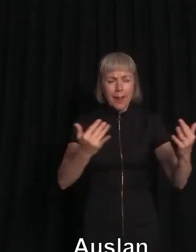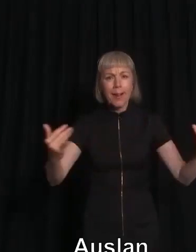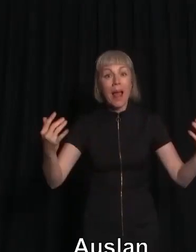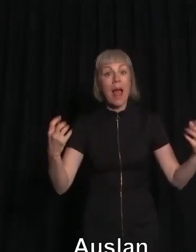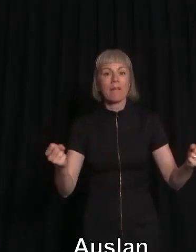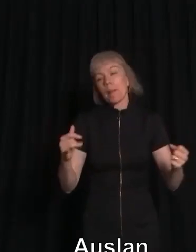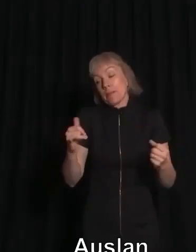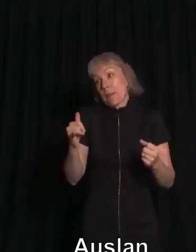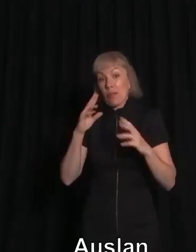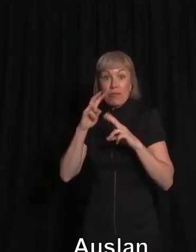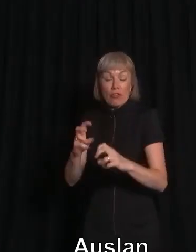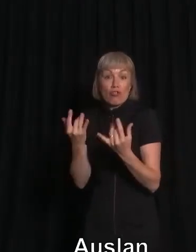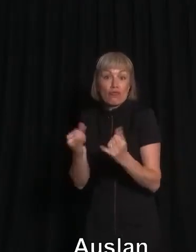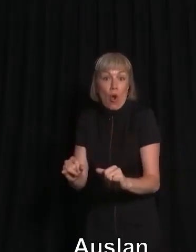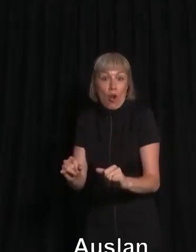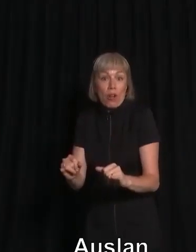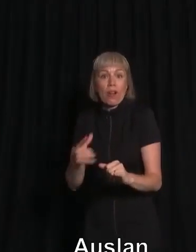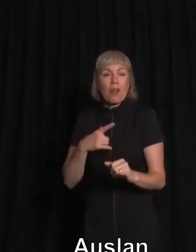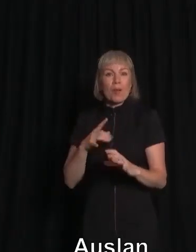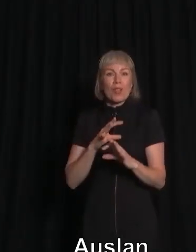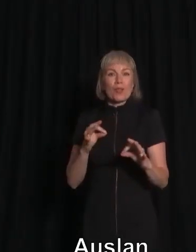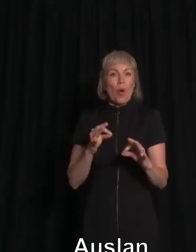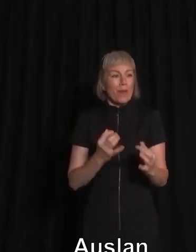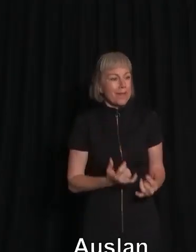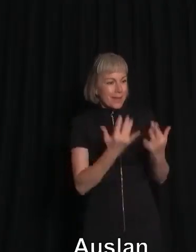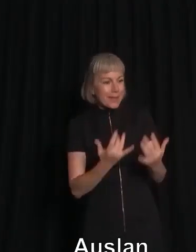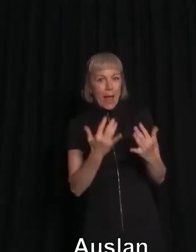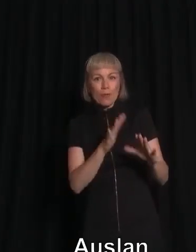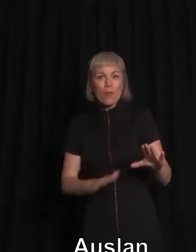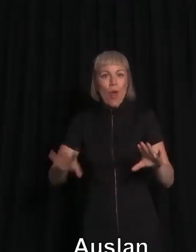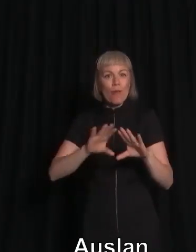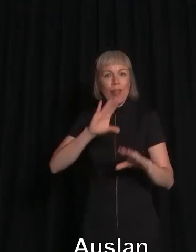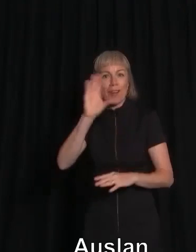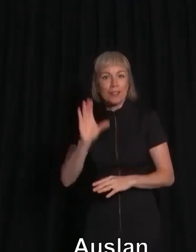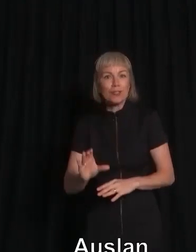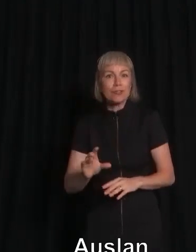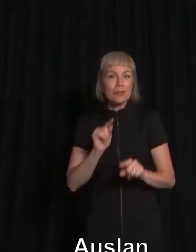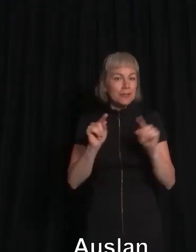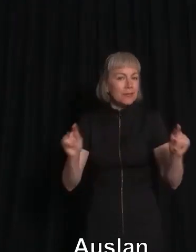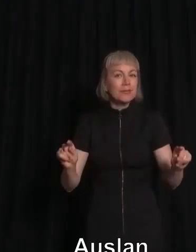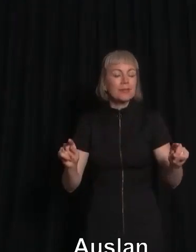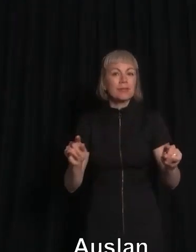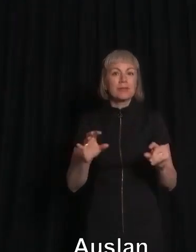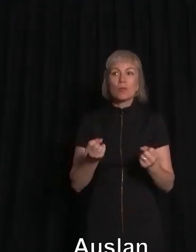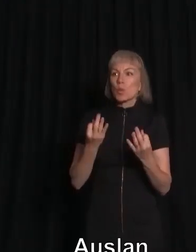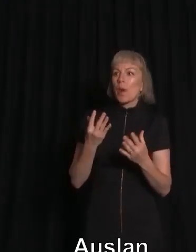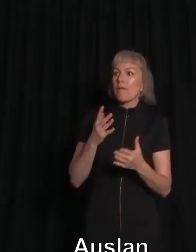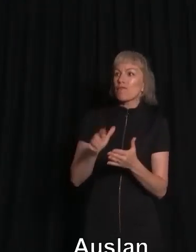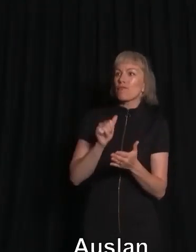be wrong, because in not all states we are counted, in not all states are there medical records that are